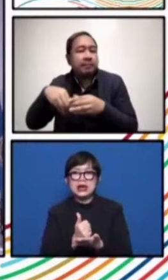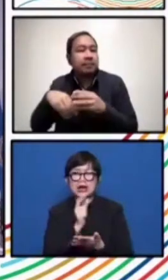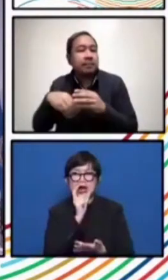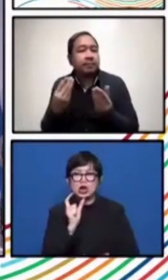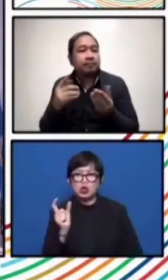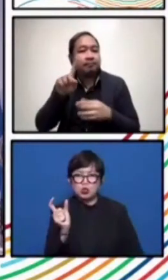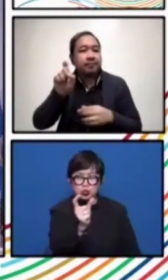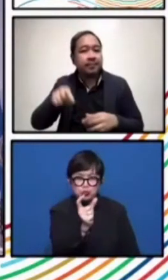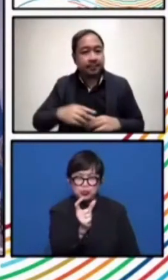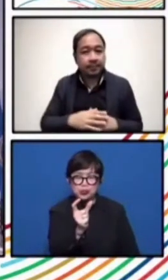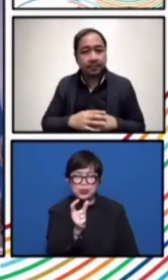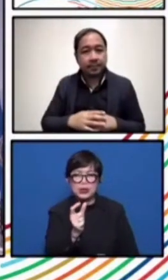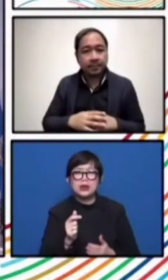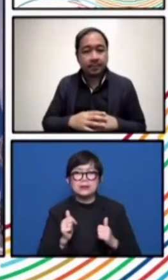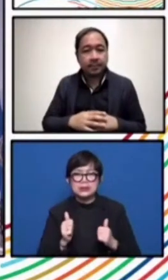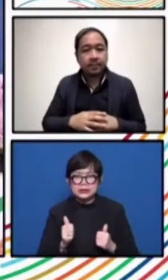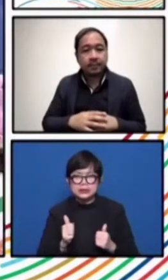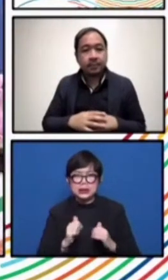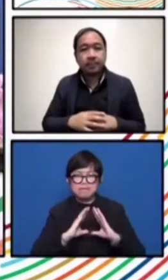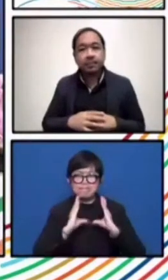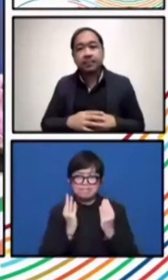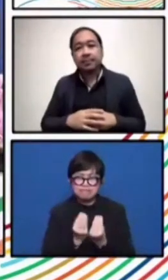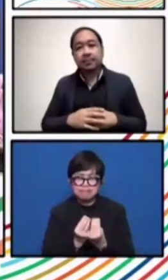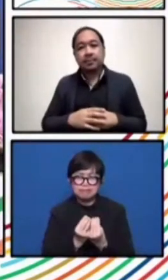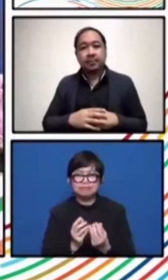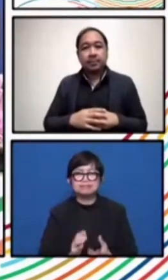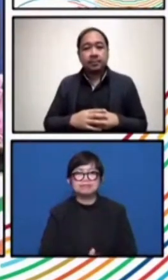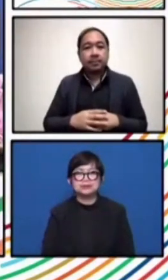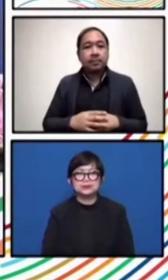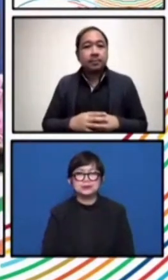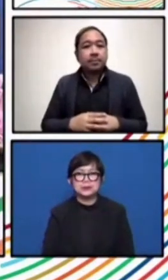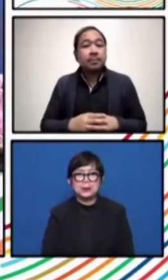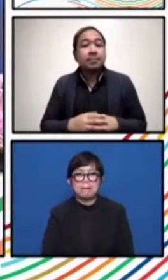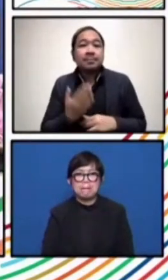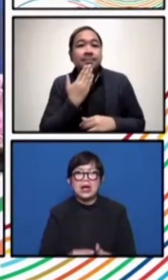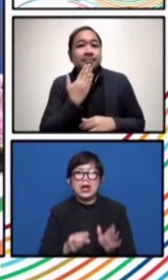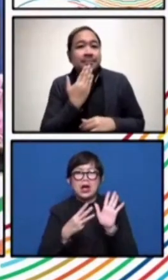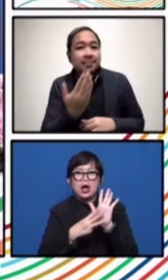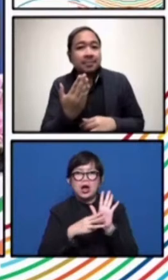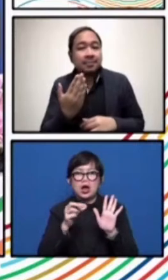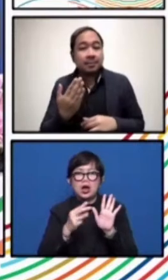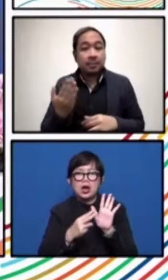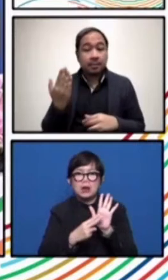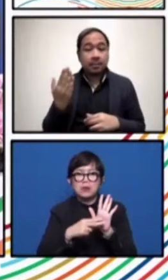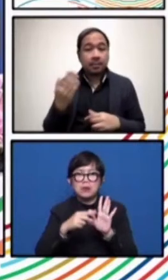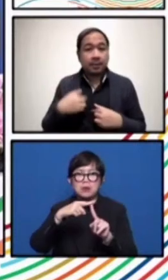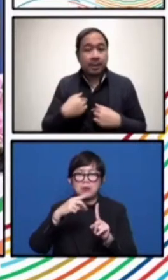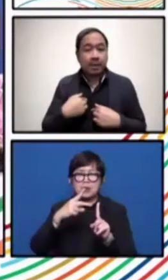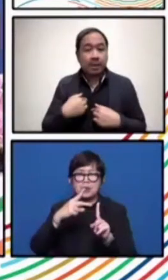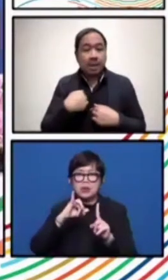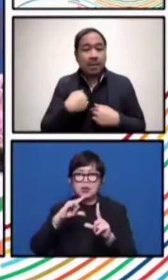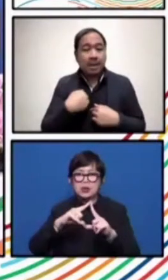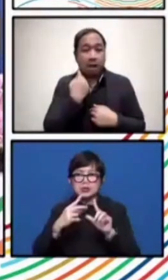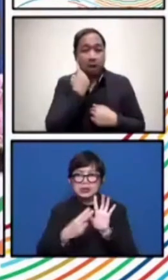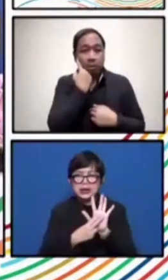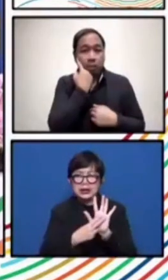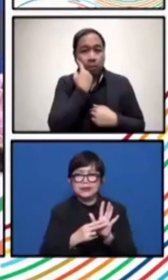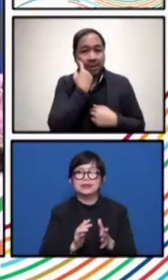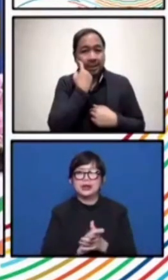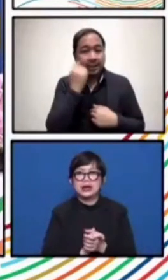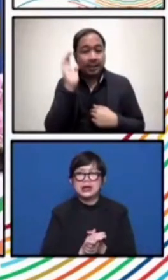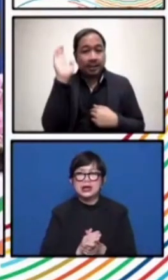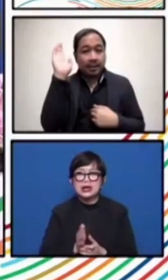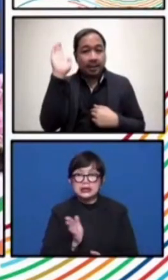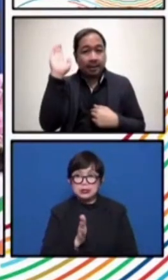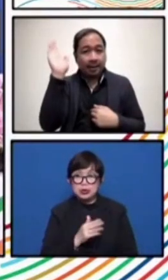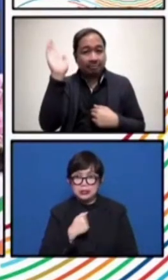thank you very much again during my last intervention uh intervention I've forget